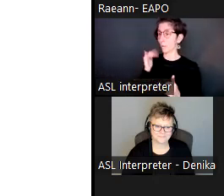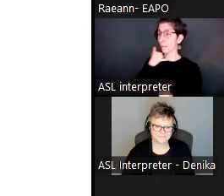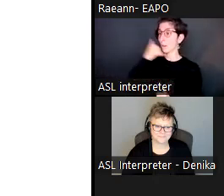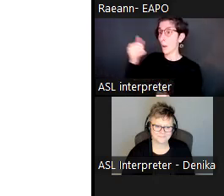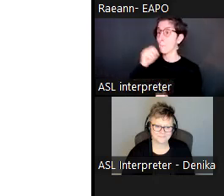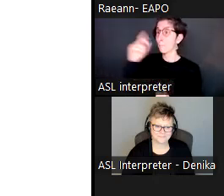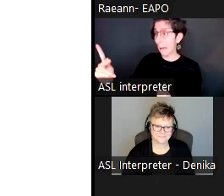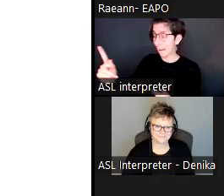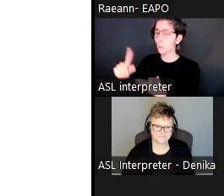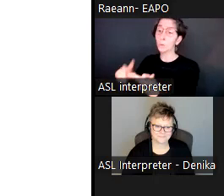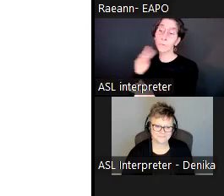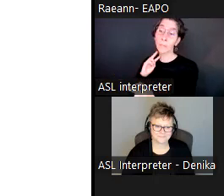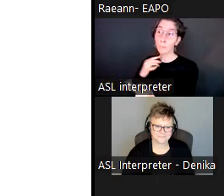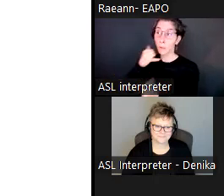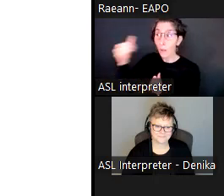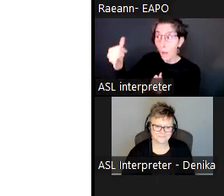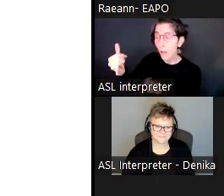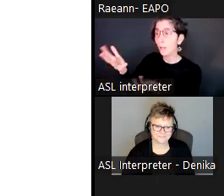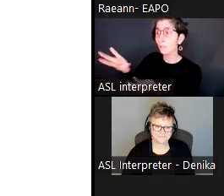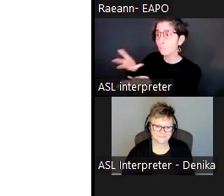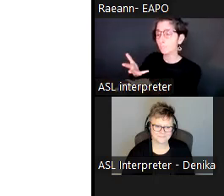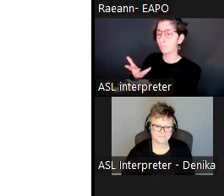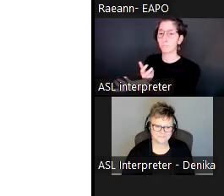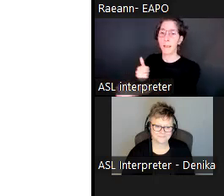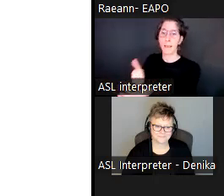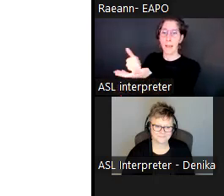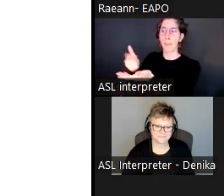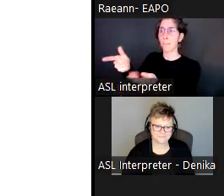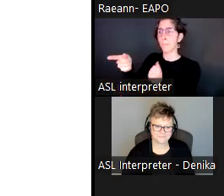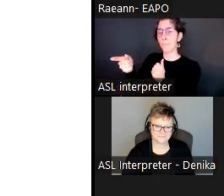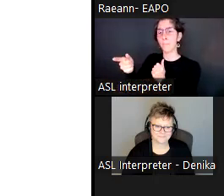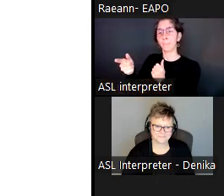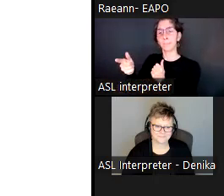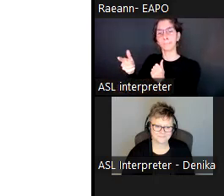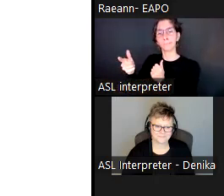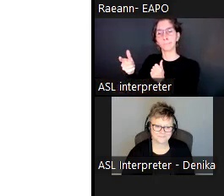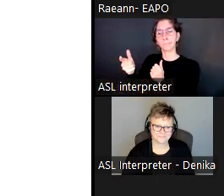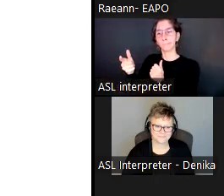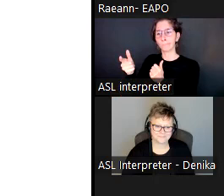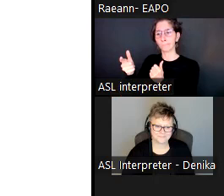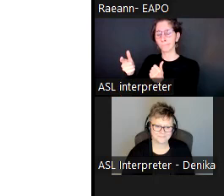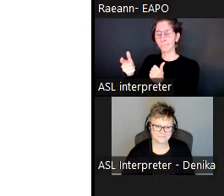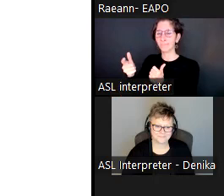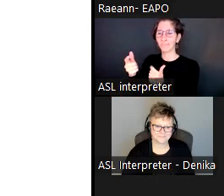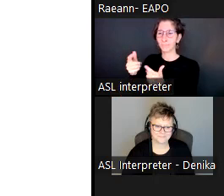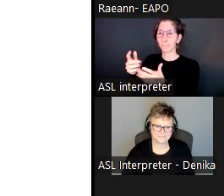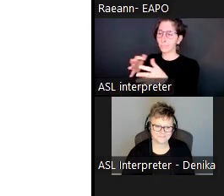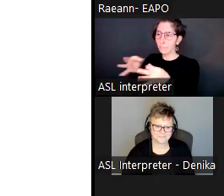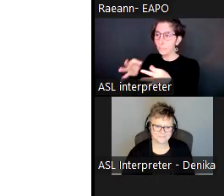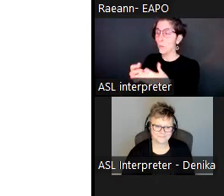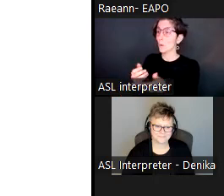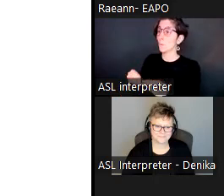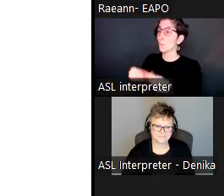the victims and help them go through their victimization. So they provide strength,